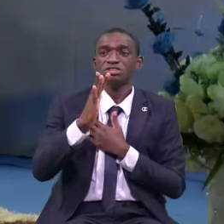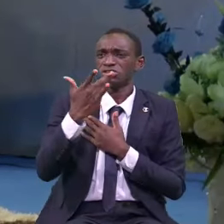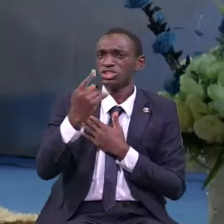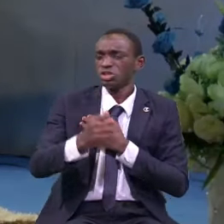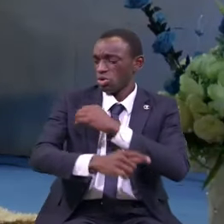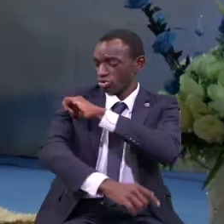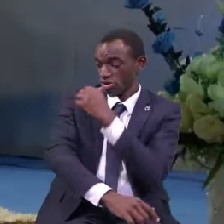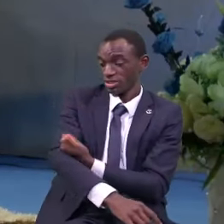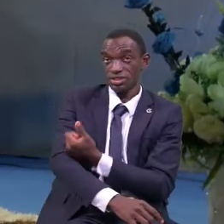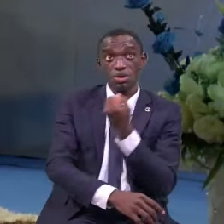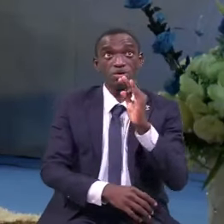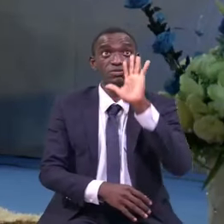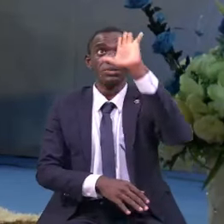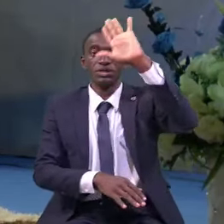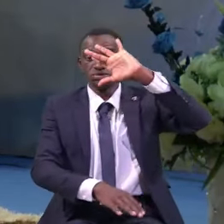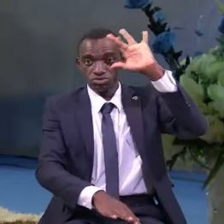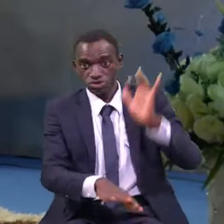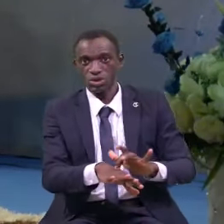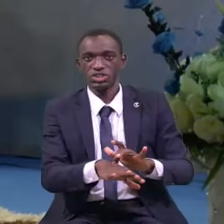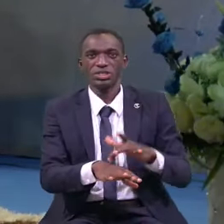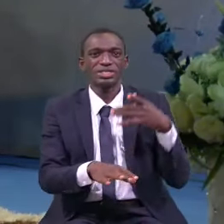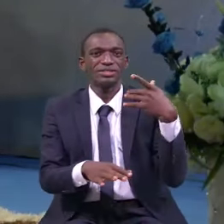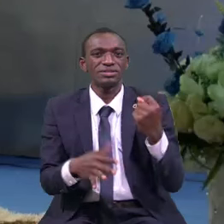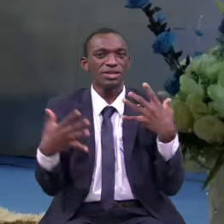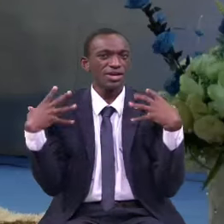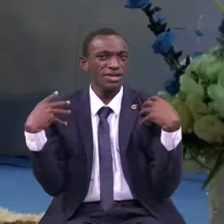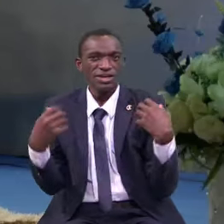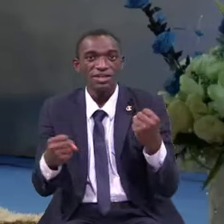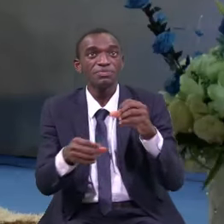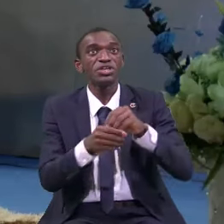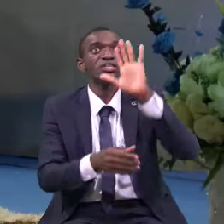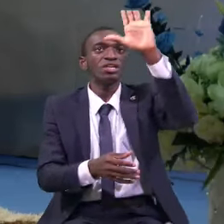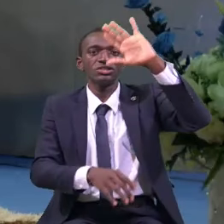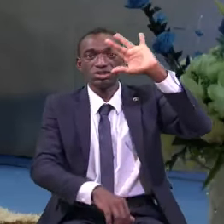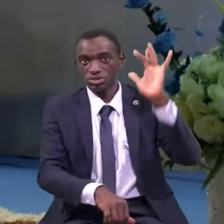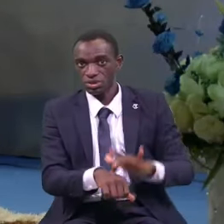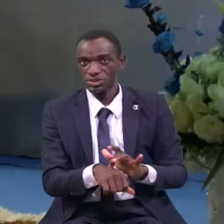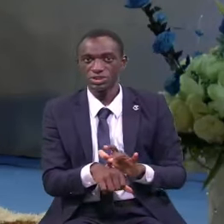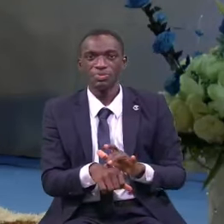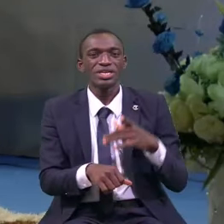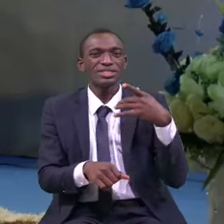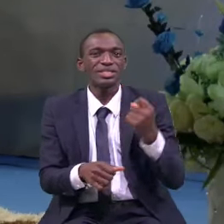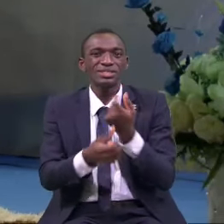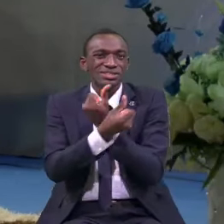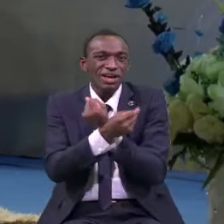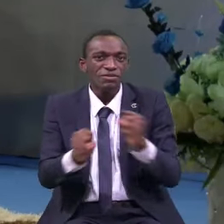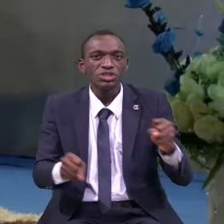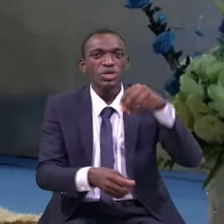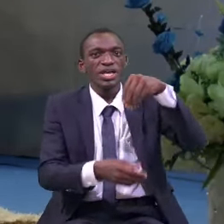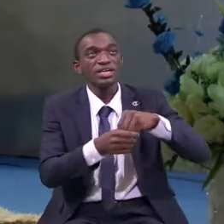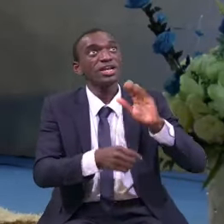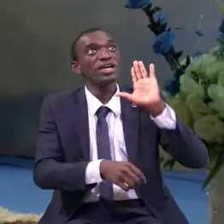touch, the healing in his touch, the salvation in his